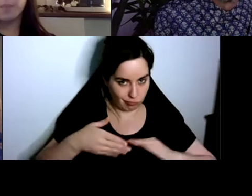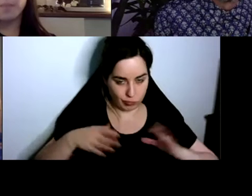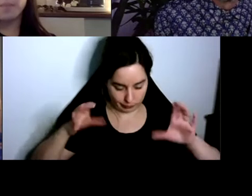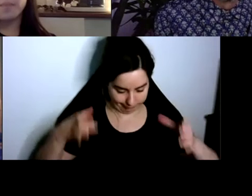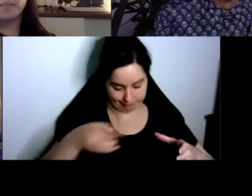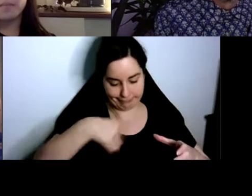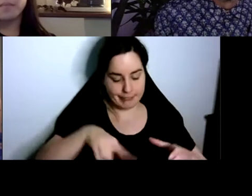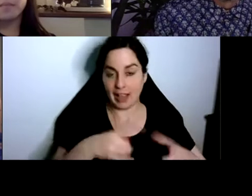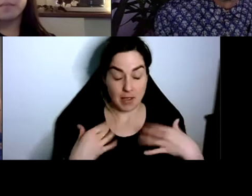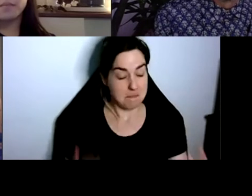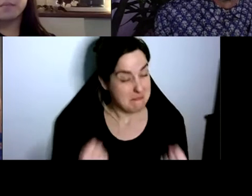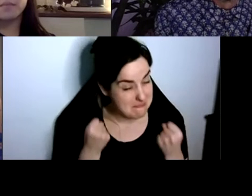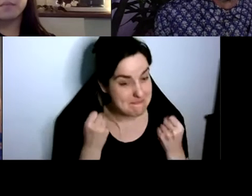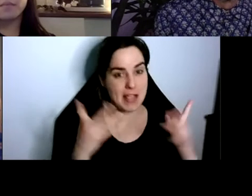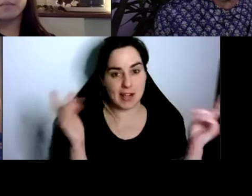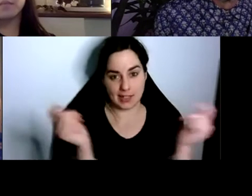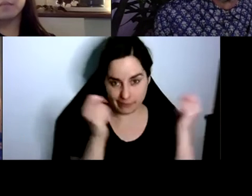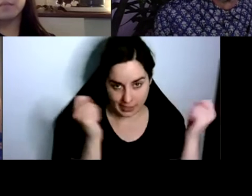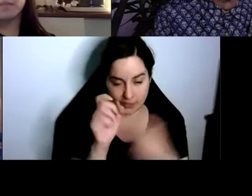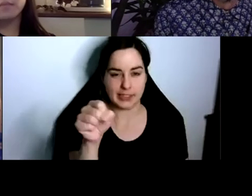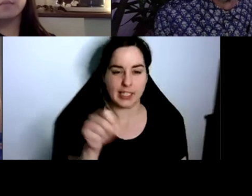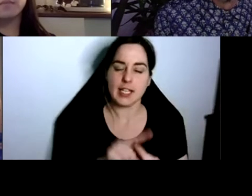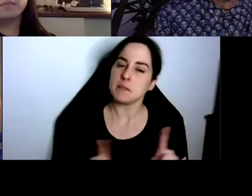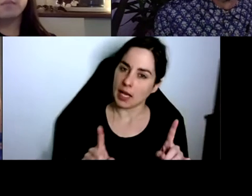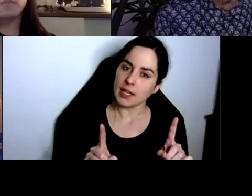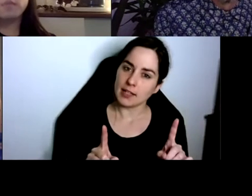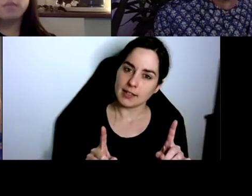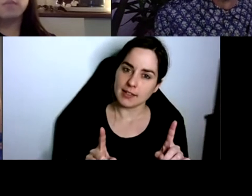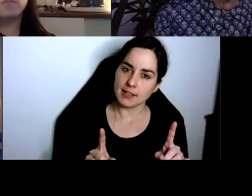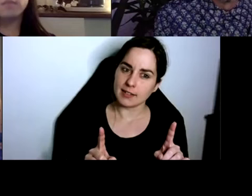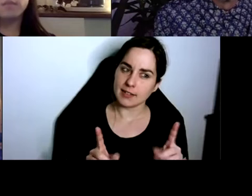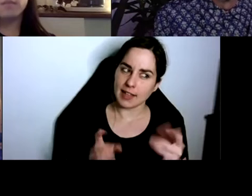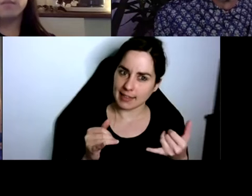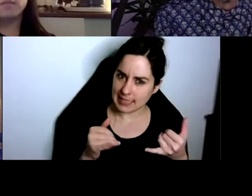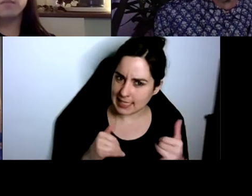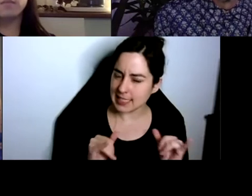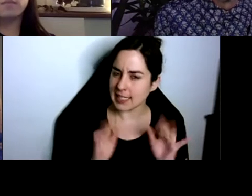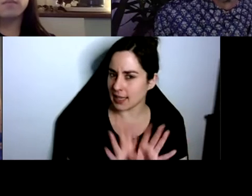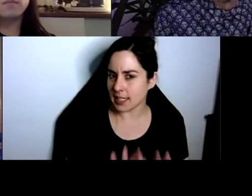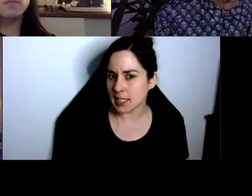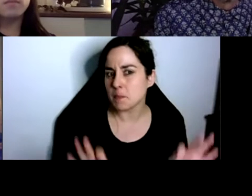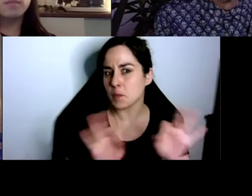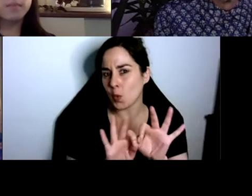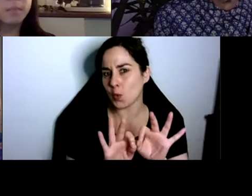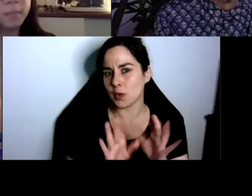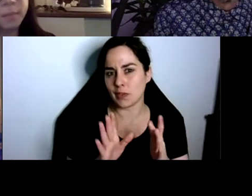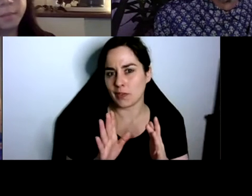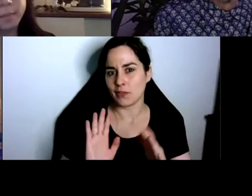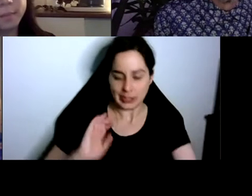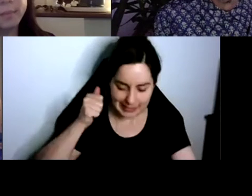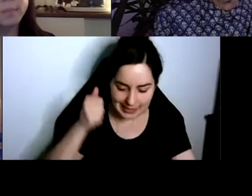the festivals are still an incredibly important and useful form, especially for giving platforms,